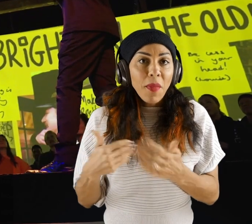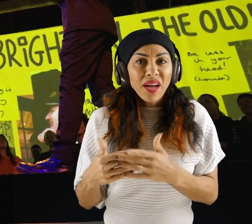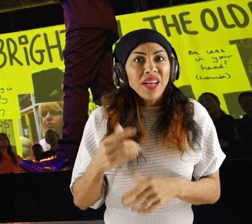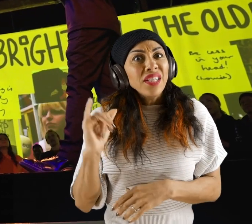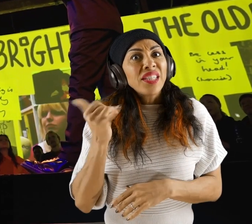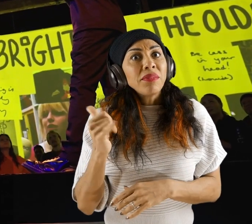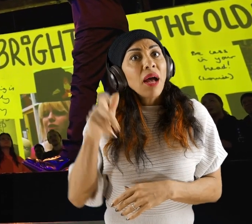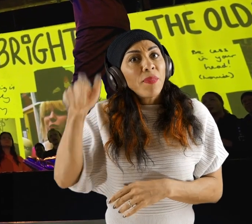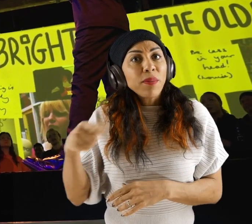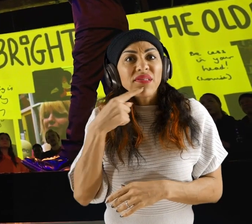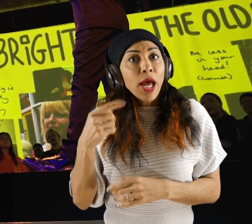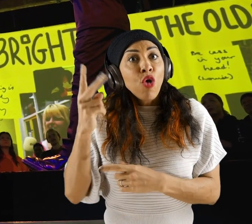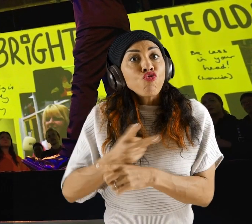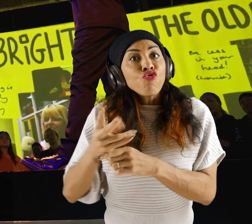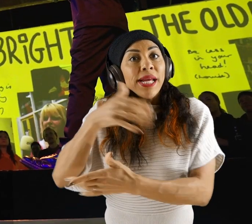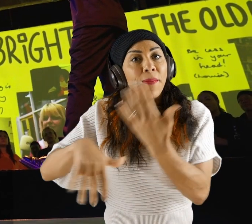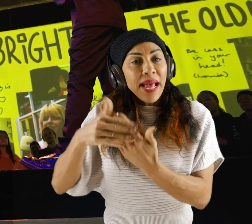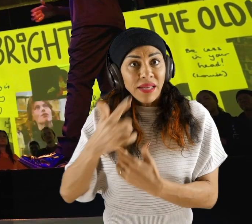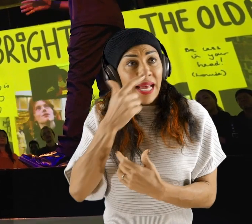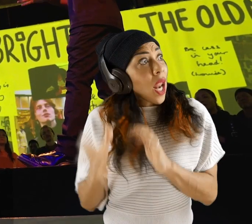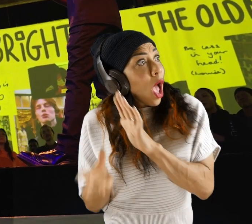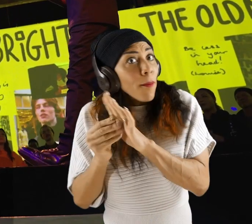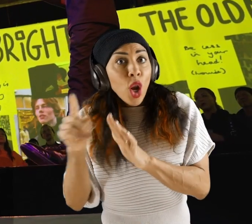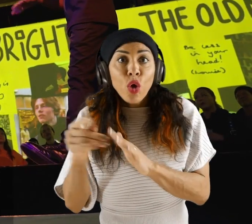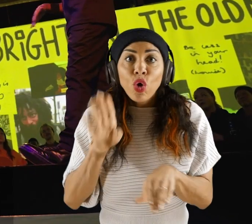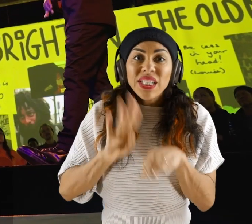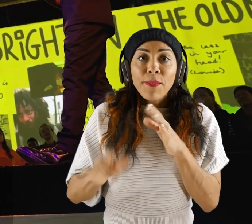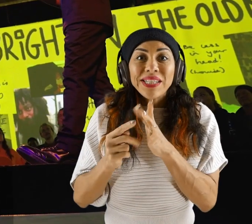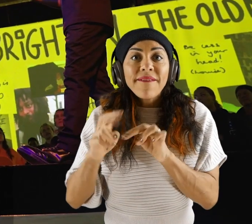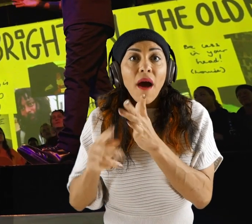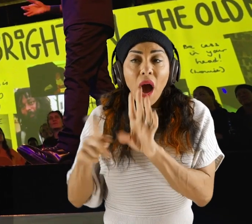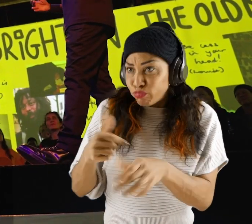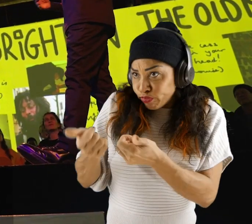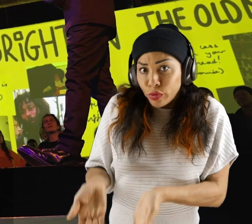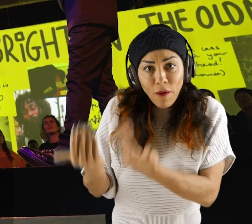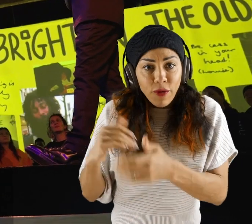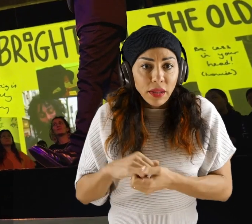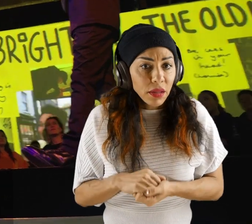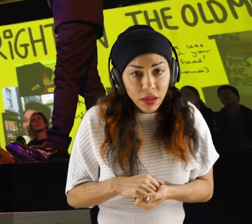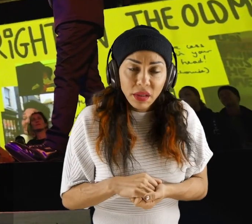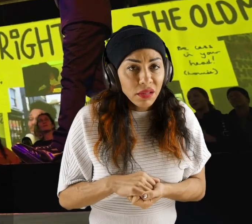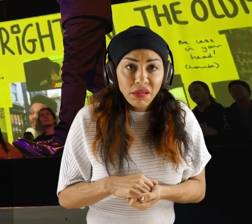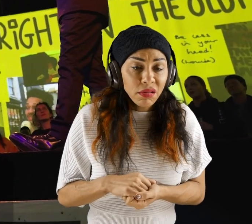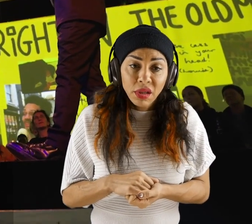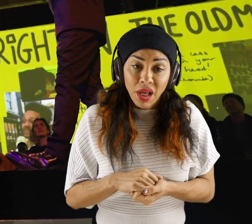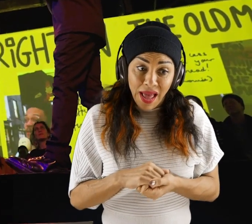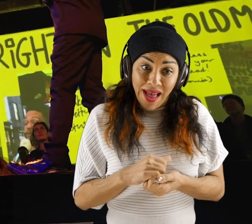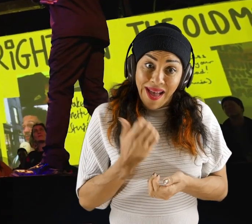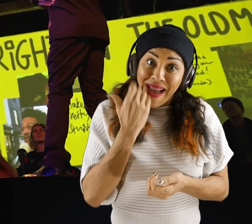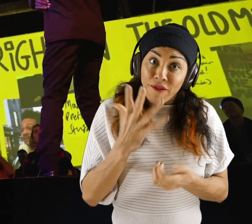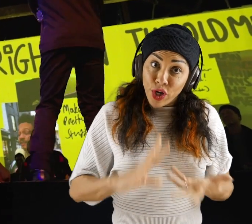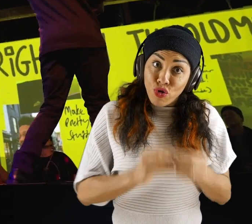care. Like, it's fine. It's great. And this is not maybe the way to operate with every single creative project, but with this, it